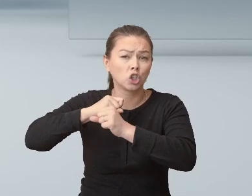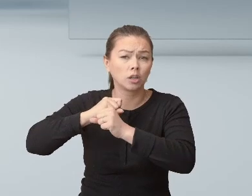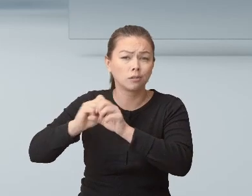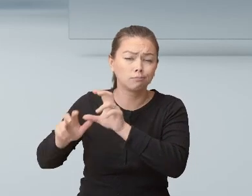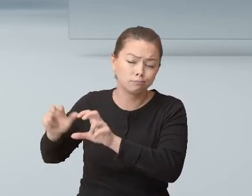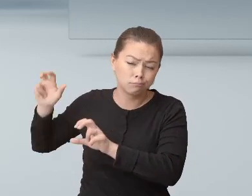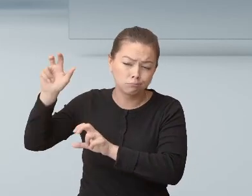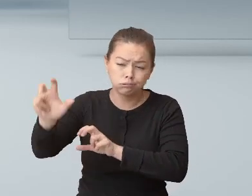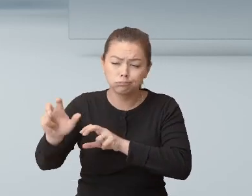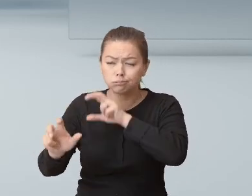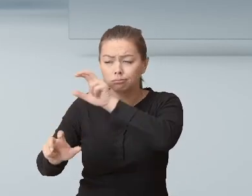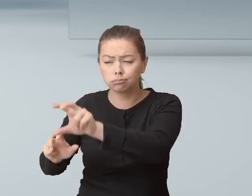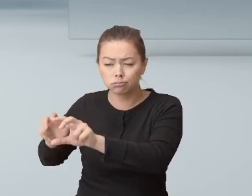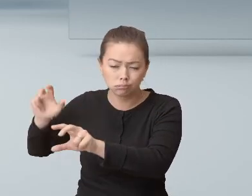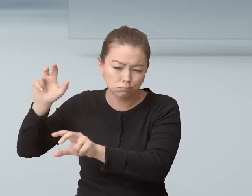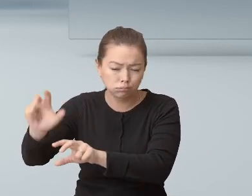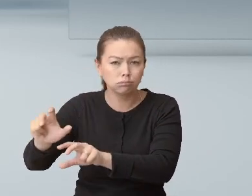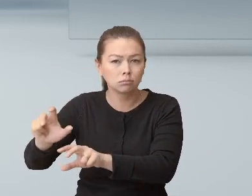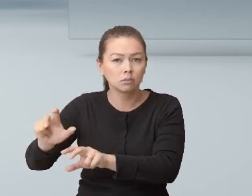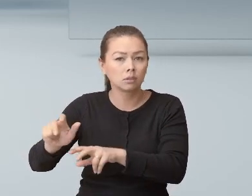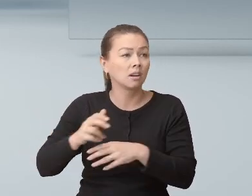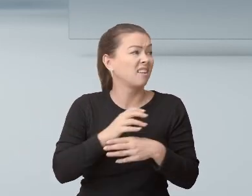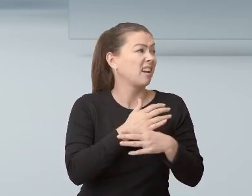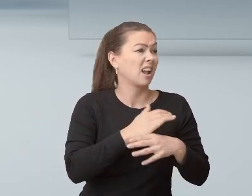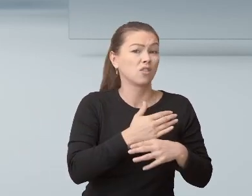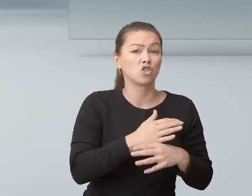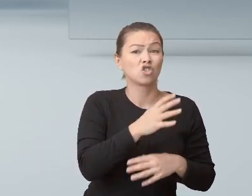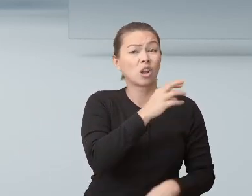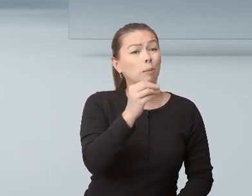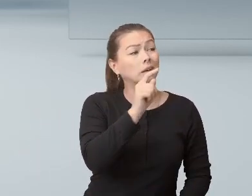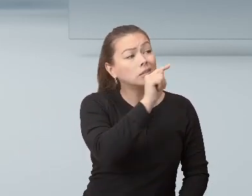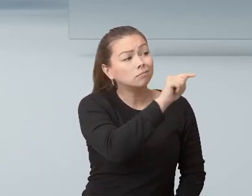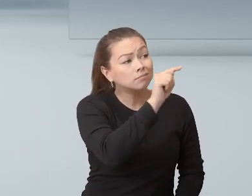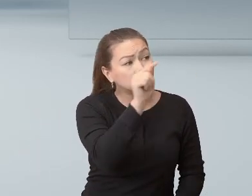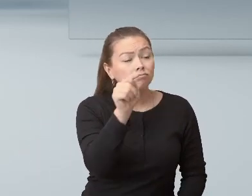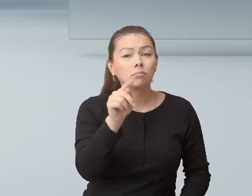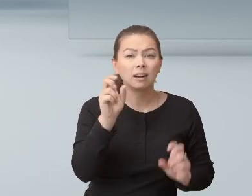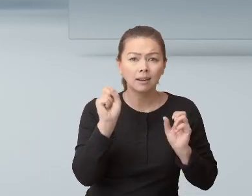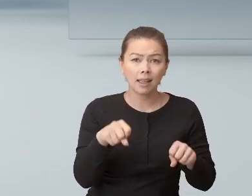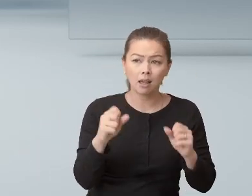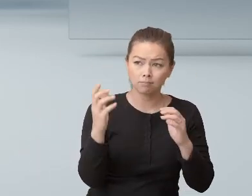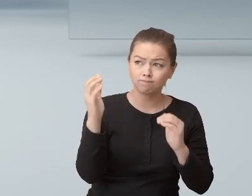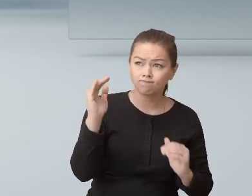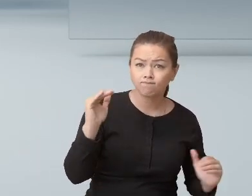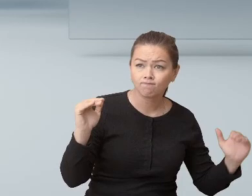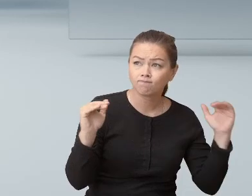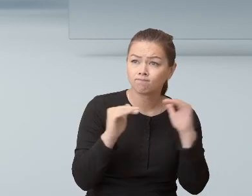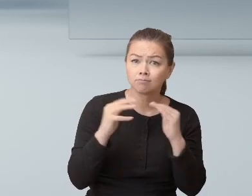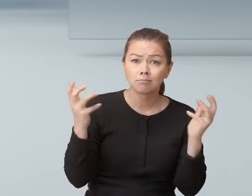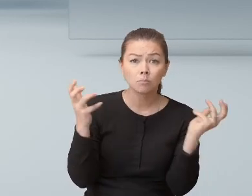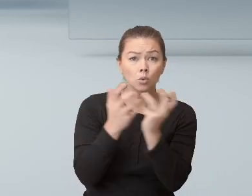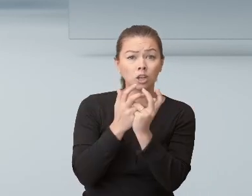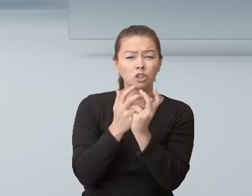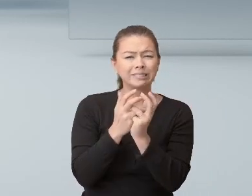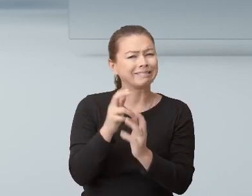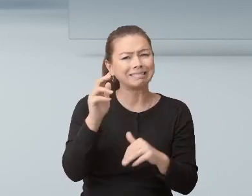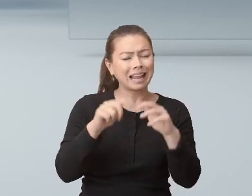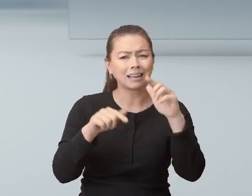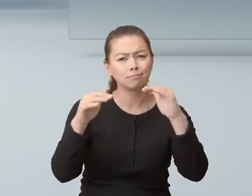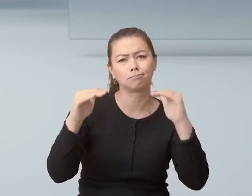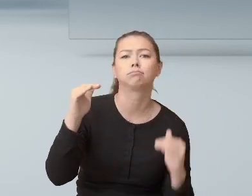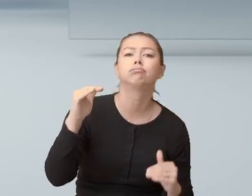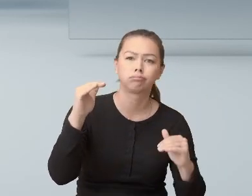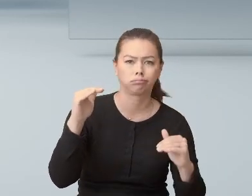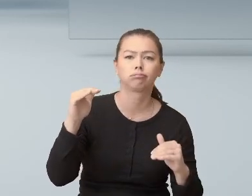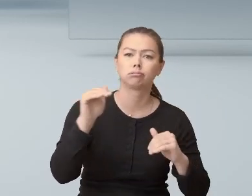cannot afford what Microsoft spends on security at all layers of their system, not just at the OS or the SQL